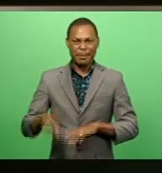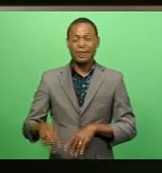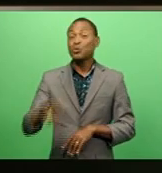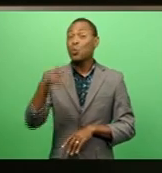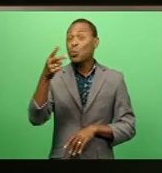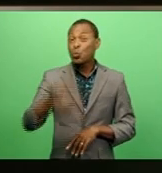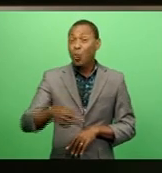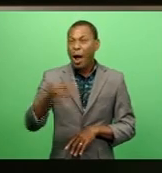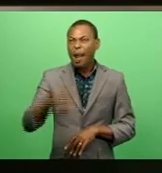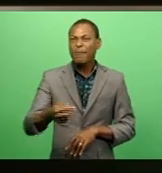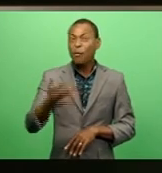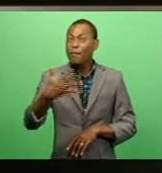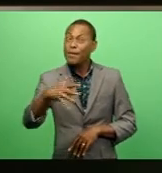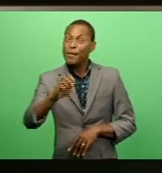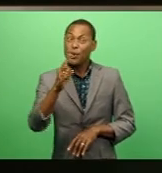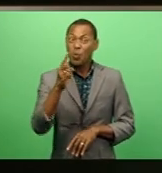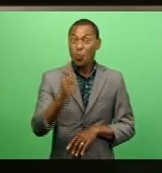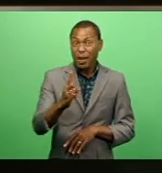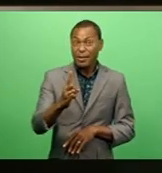12 or 51